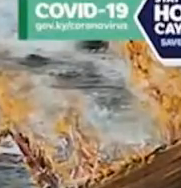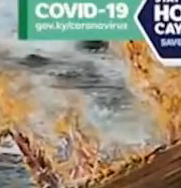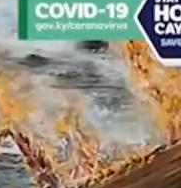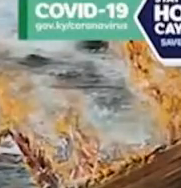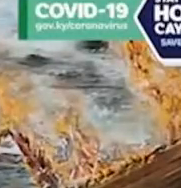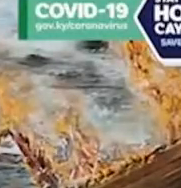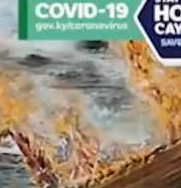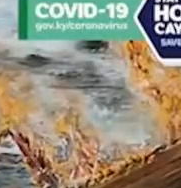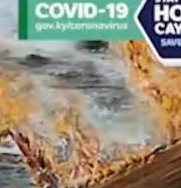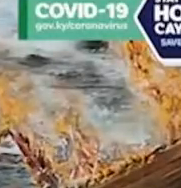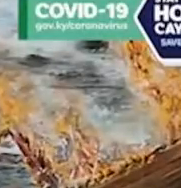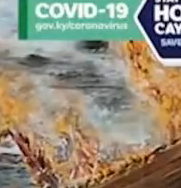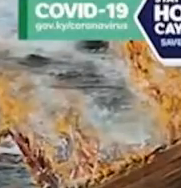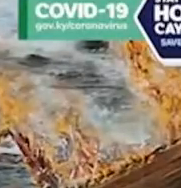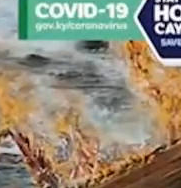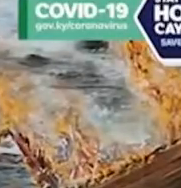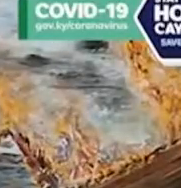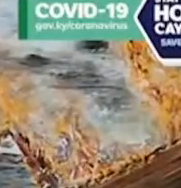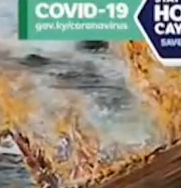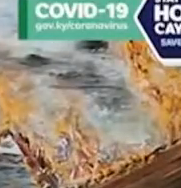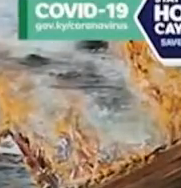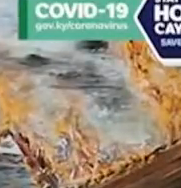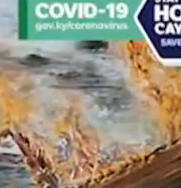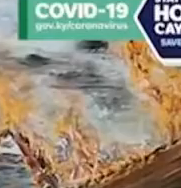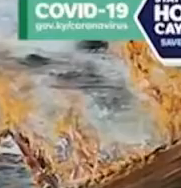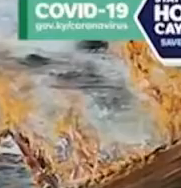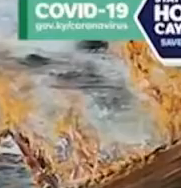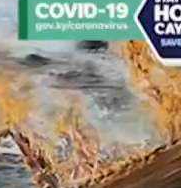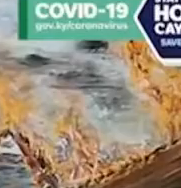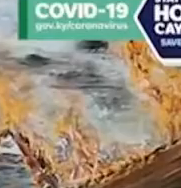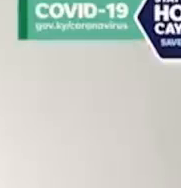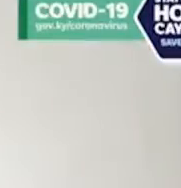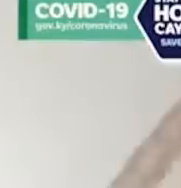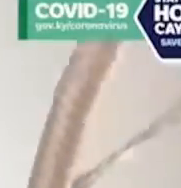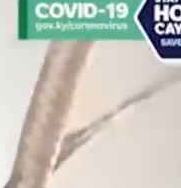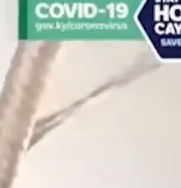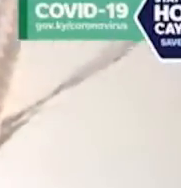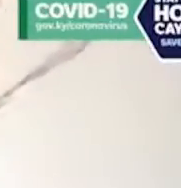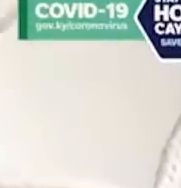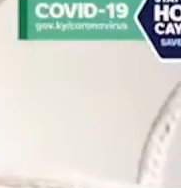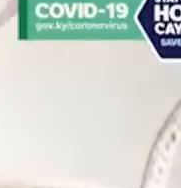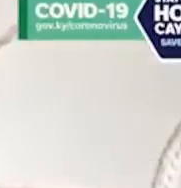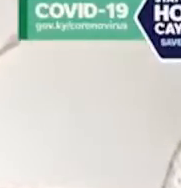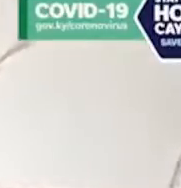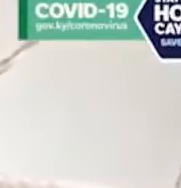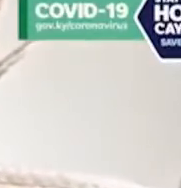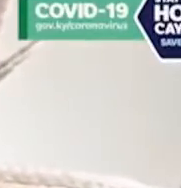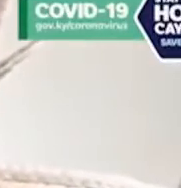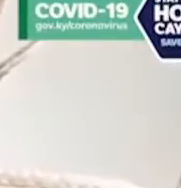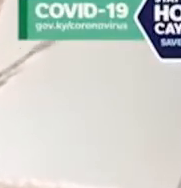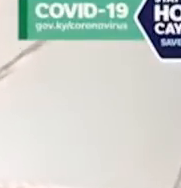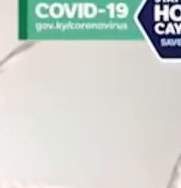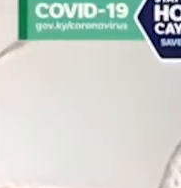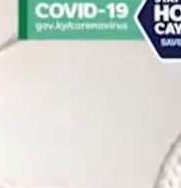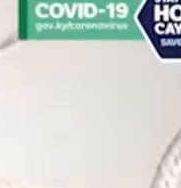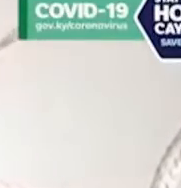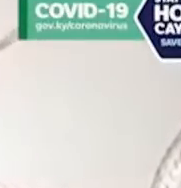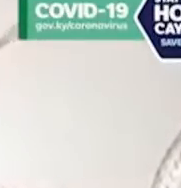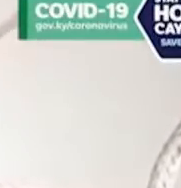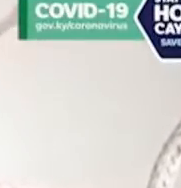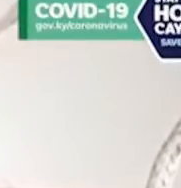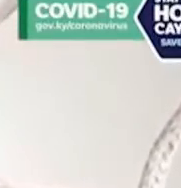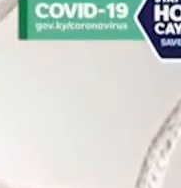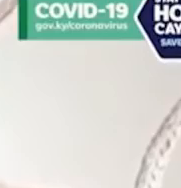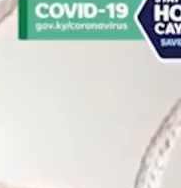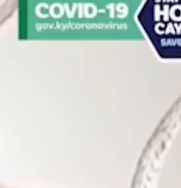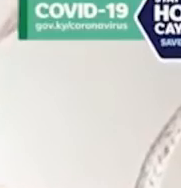home for all your land lovers out there. I stay home to preserve my culture